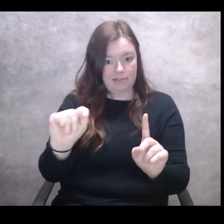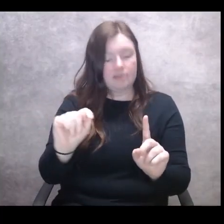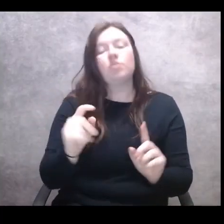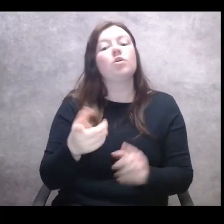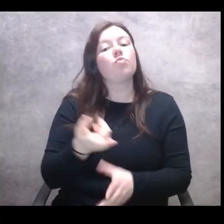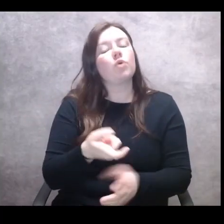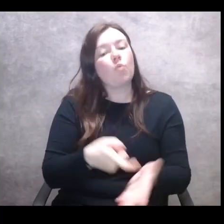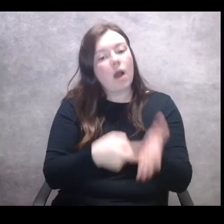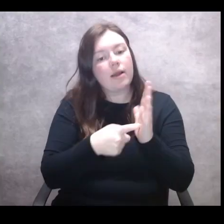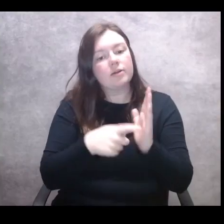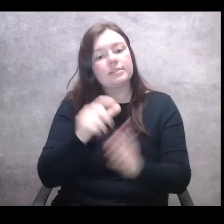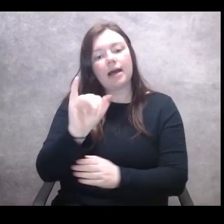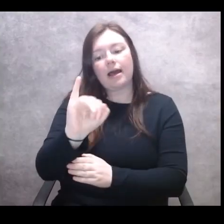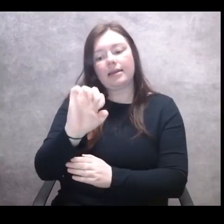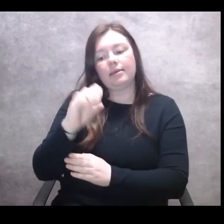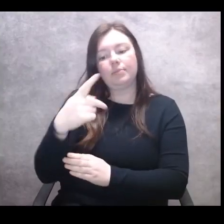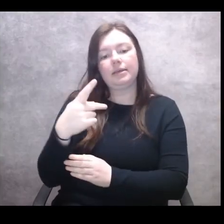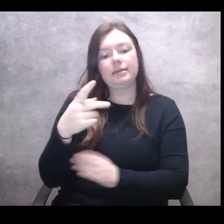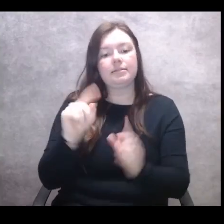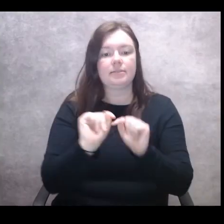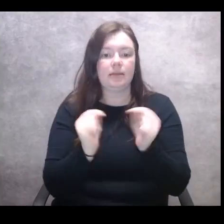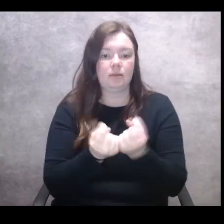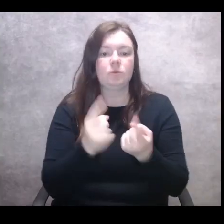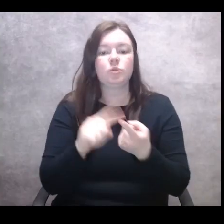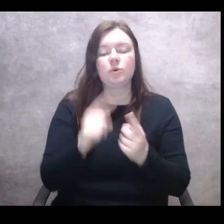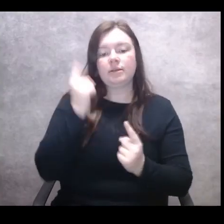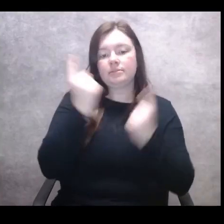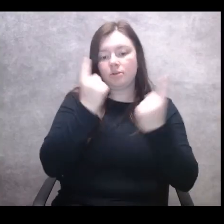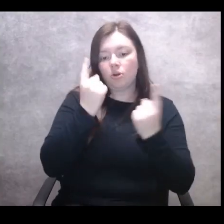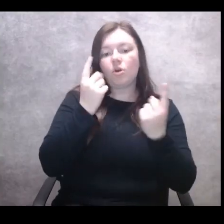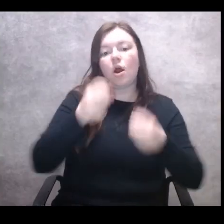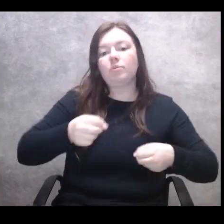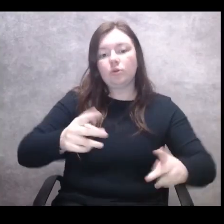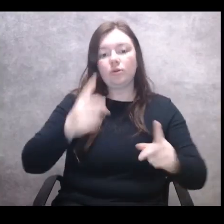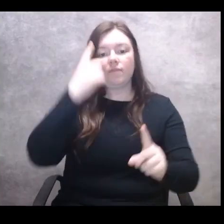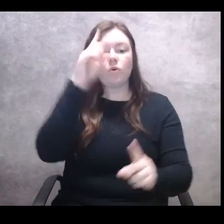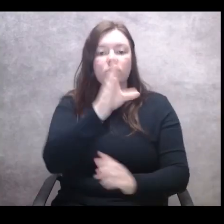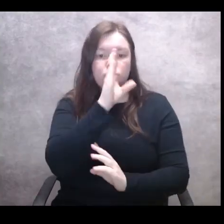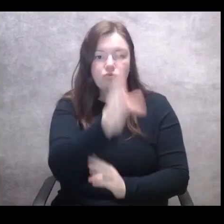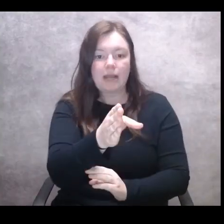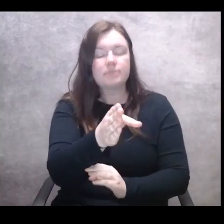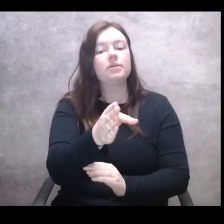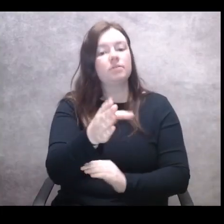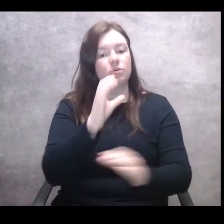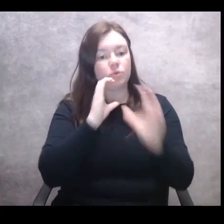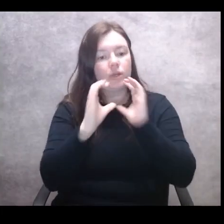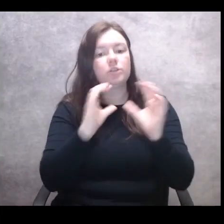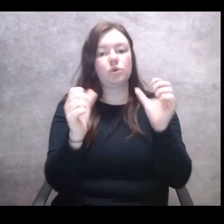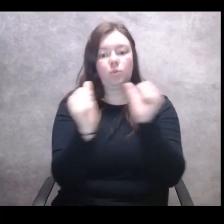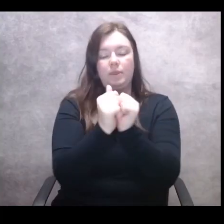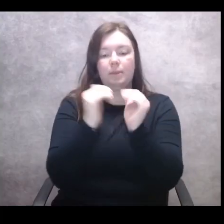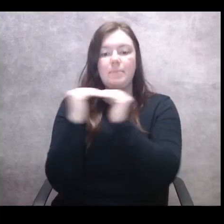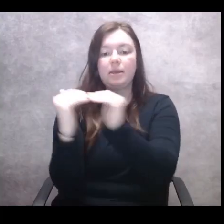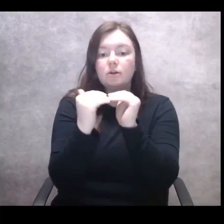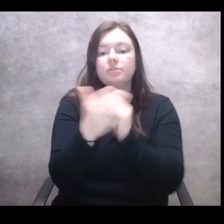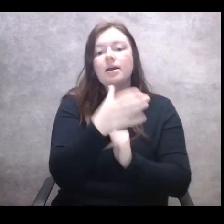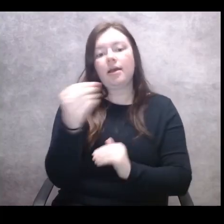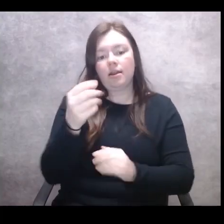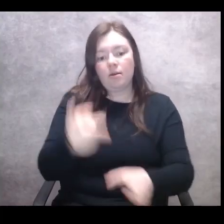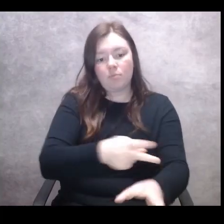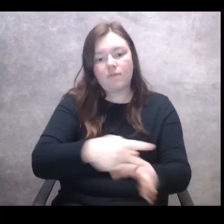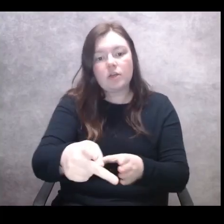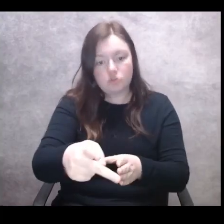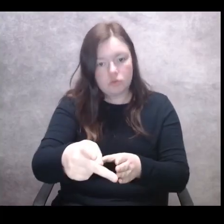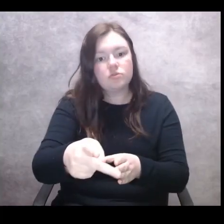Act, requires the IEP team to consider opportunities for direct communications with peers and